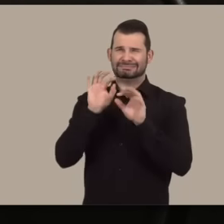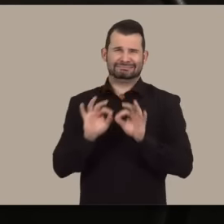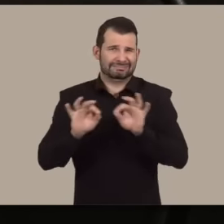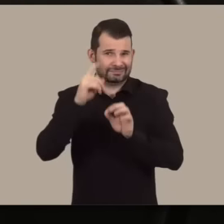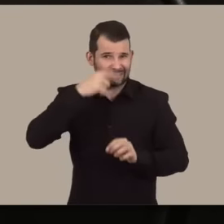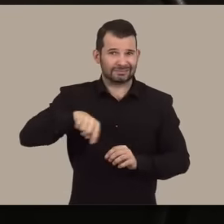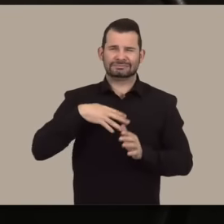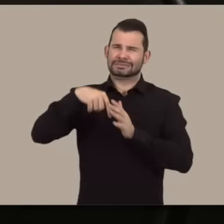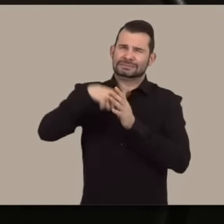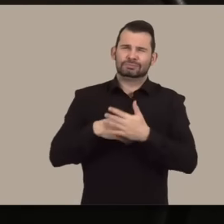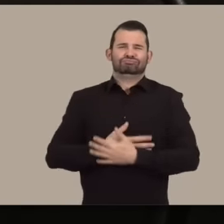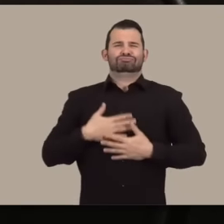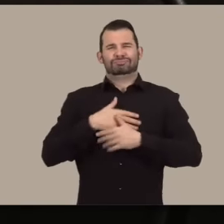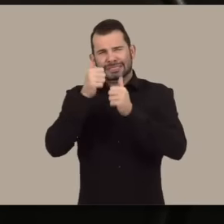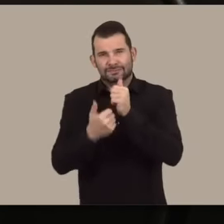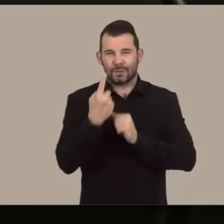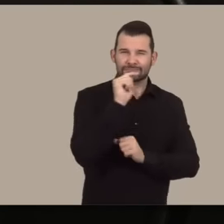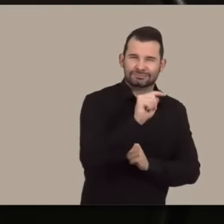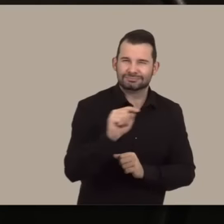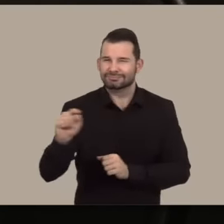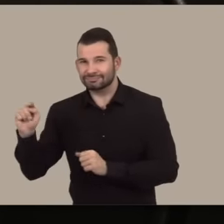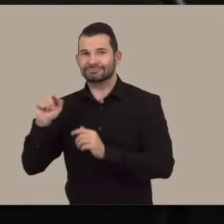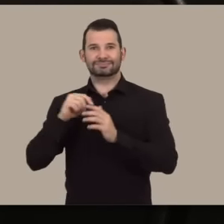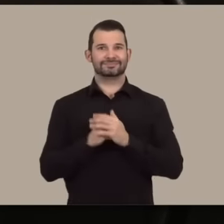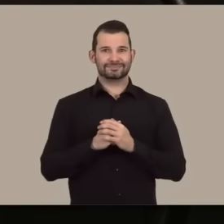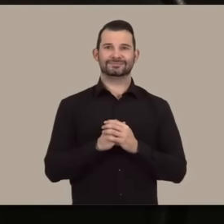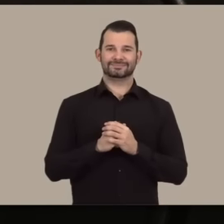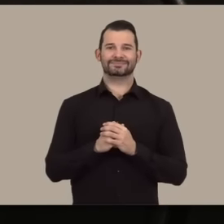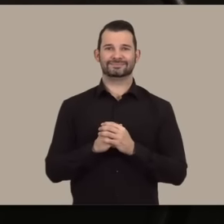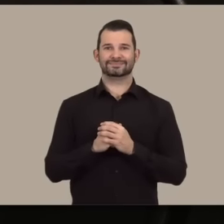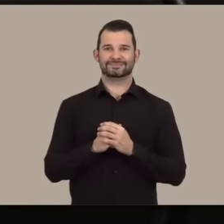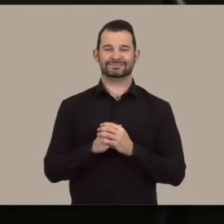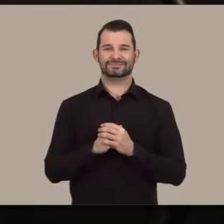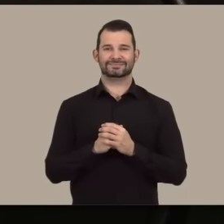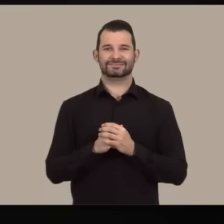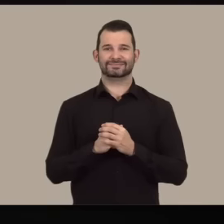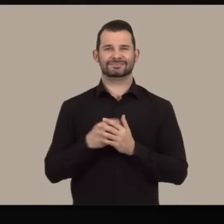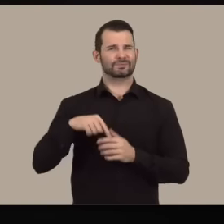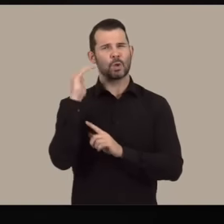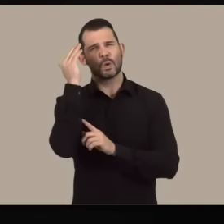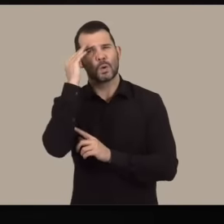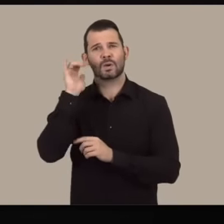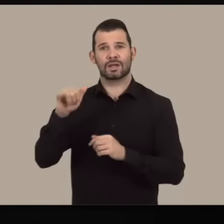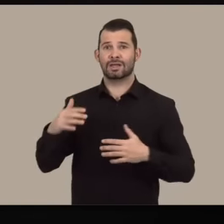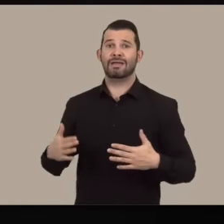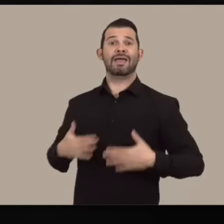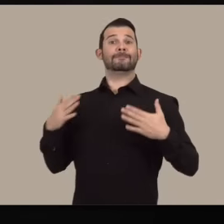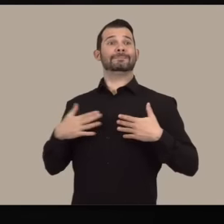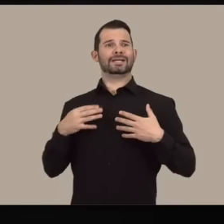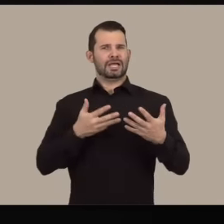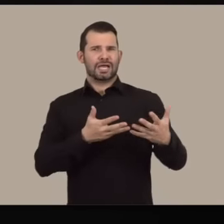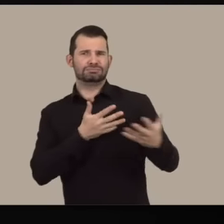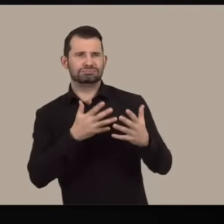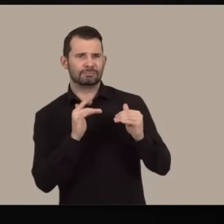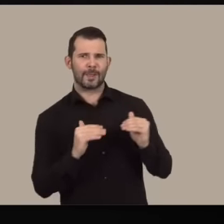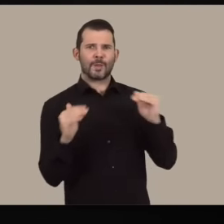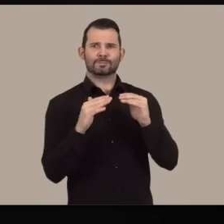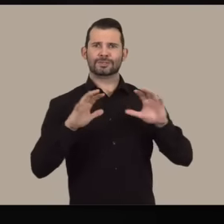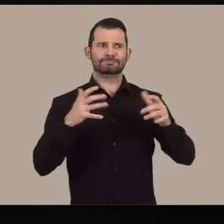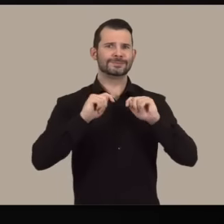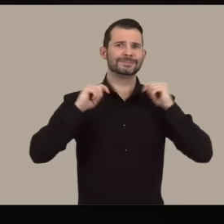is valuable to us, and we deeply appreciate each one of them. We know that with a happy, engaged,